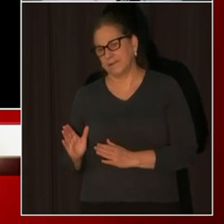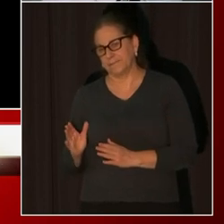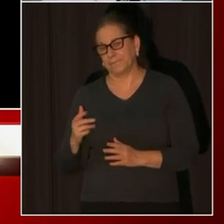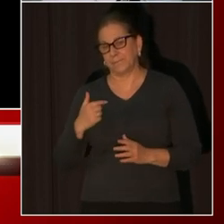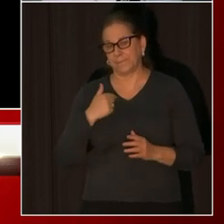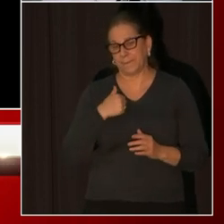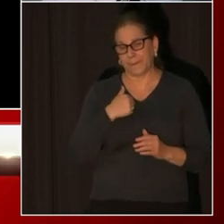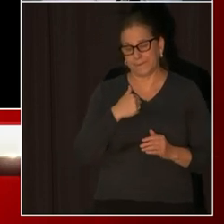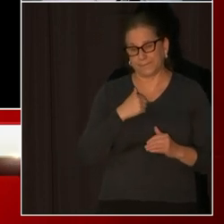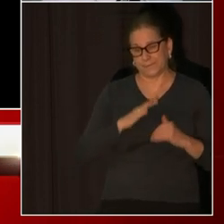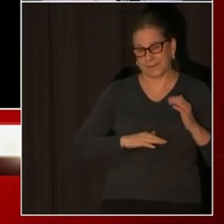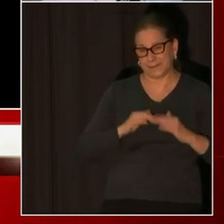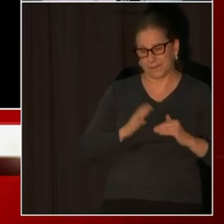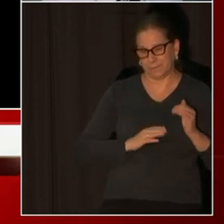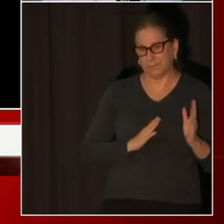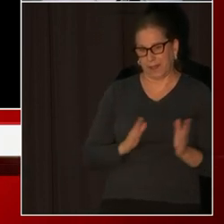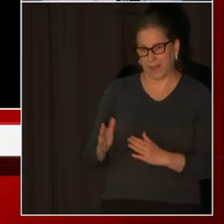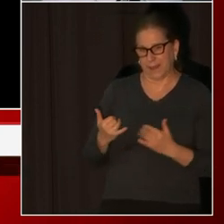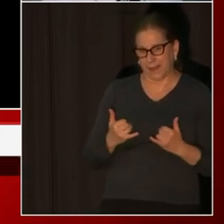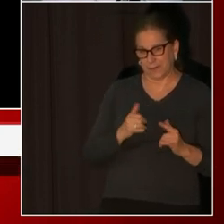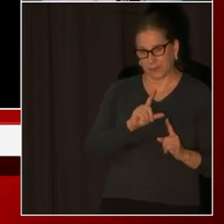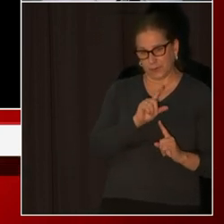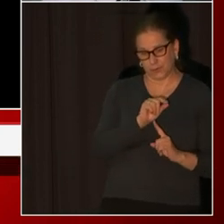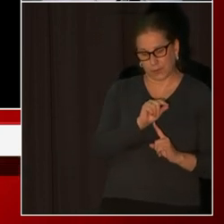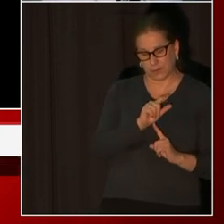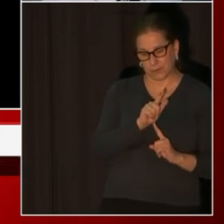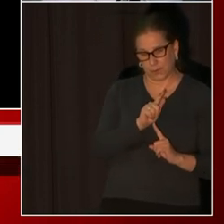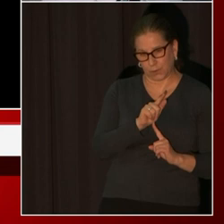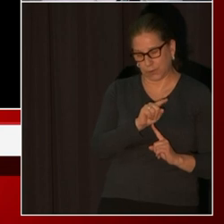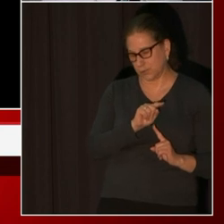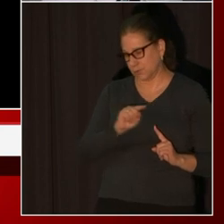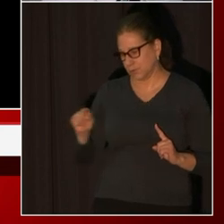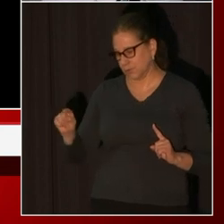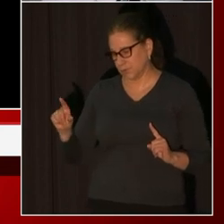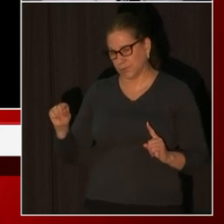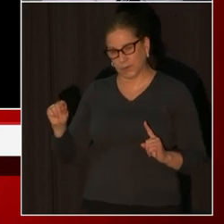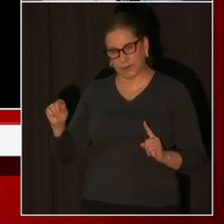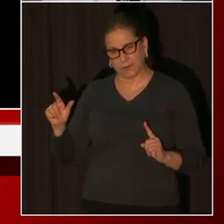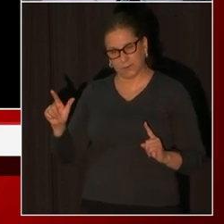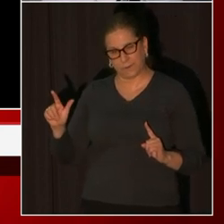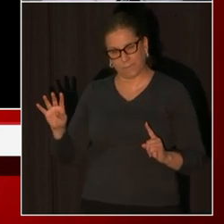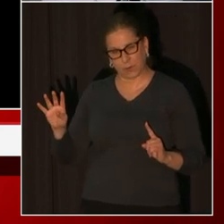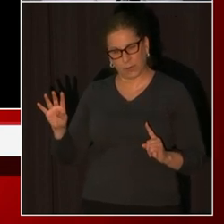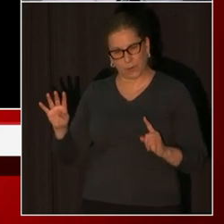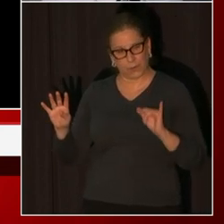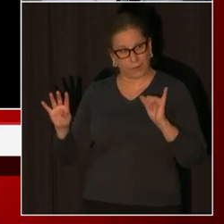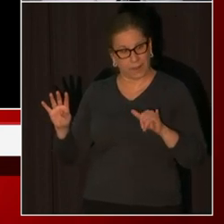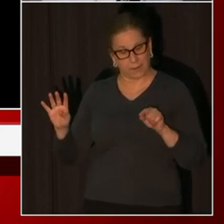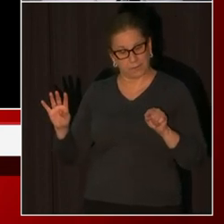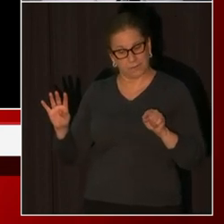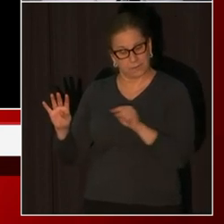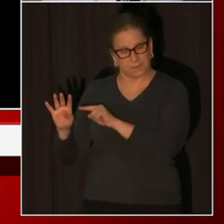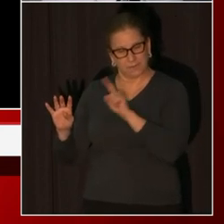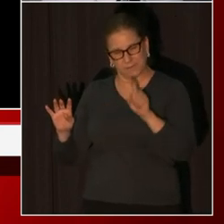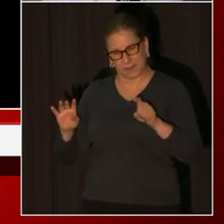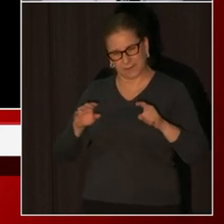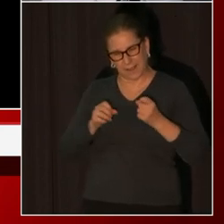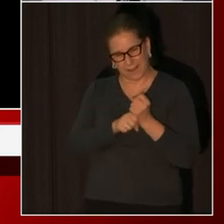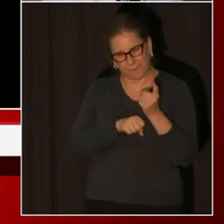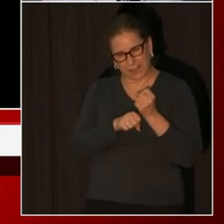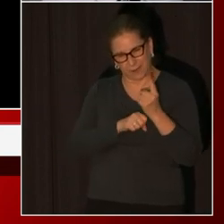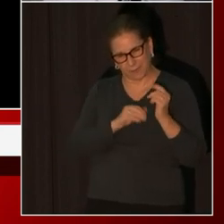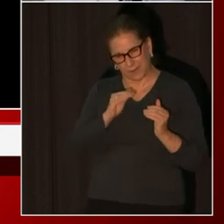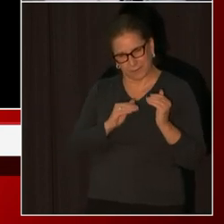through 2024 that has to be balanced in each and every year. And so our CFO forecasts revenues across